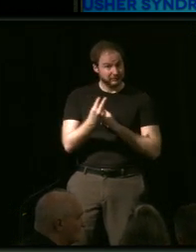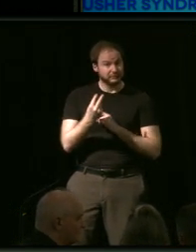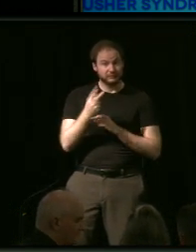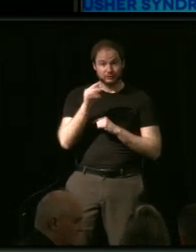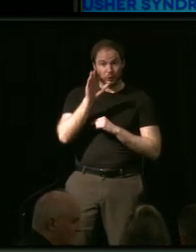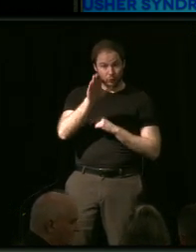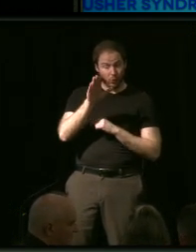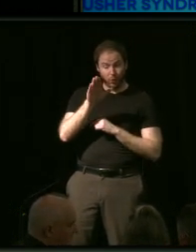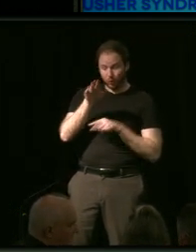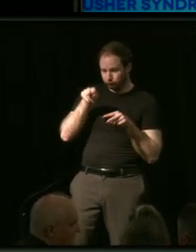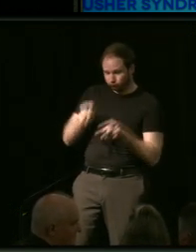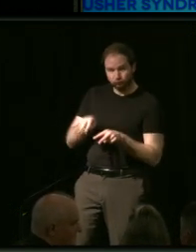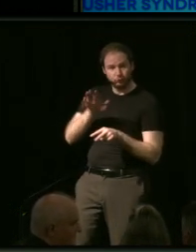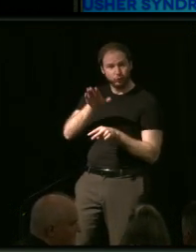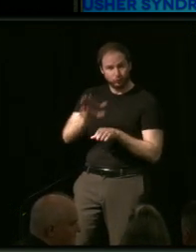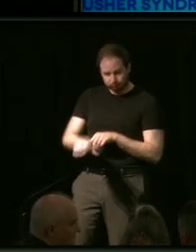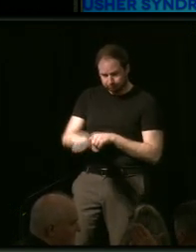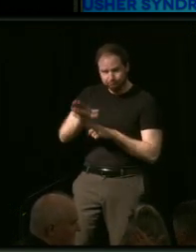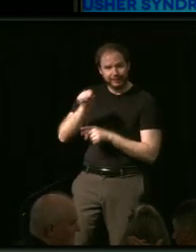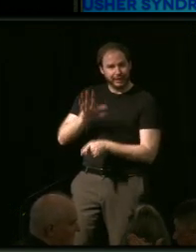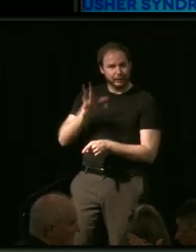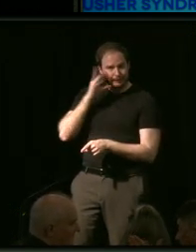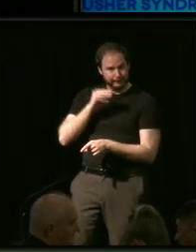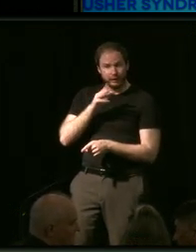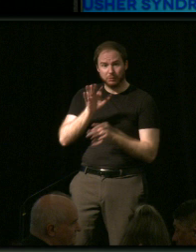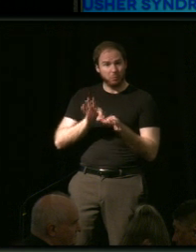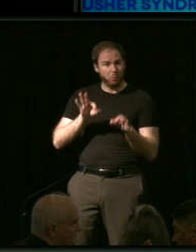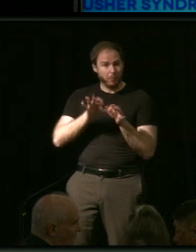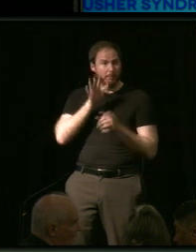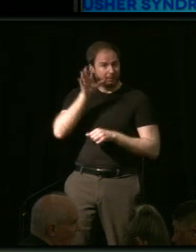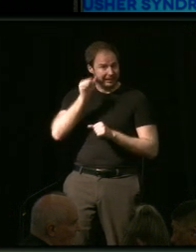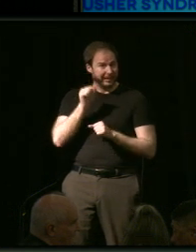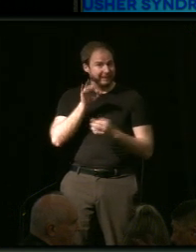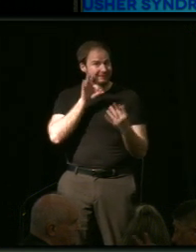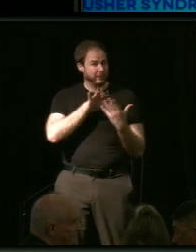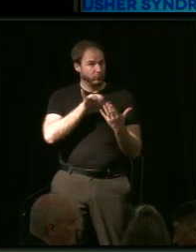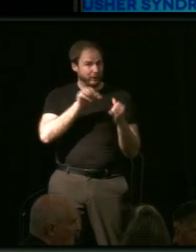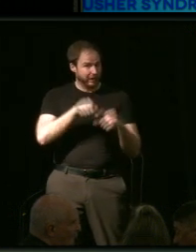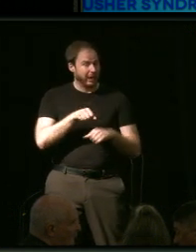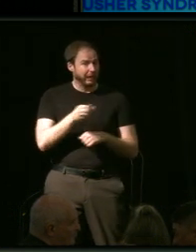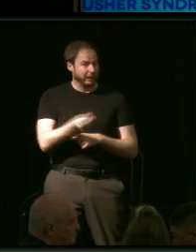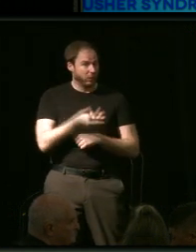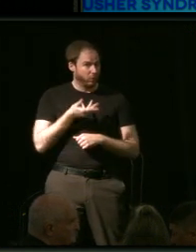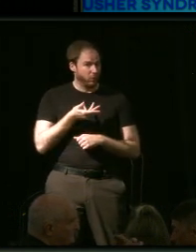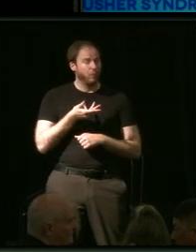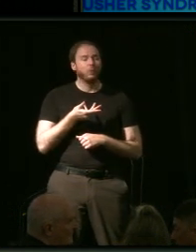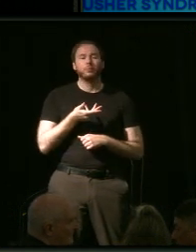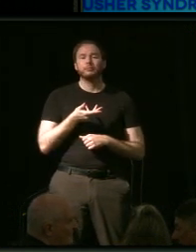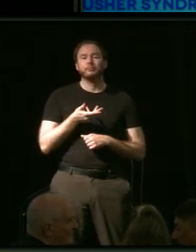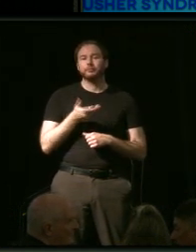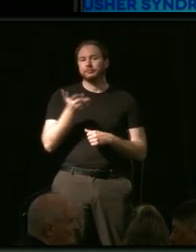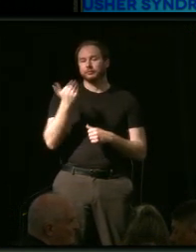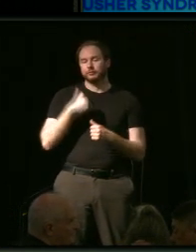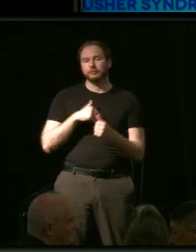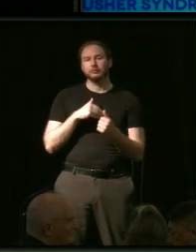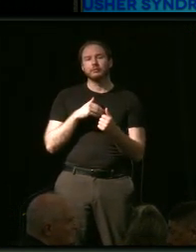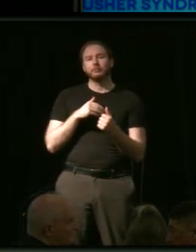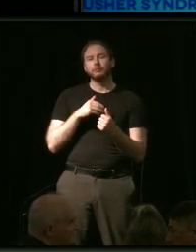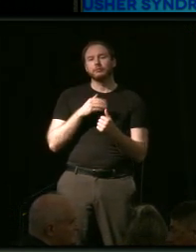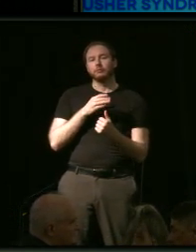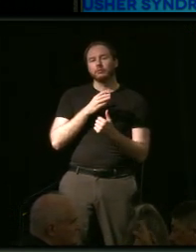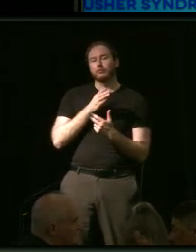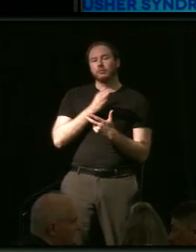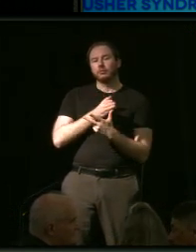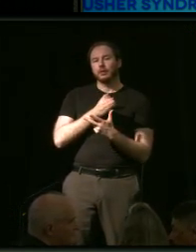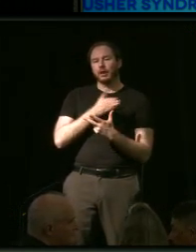your child and their experience is really critical in this effort. When we look at the other two, this is type 1